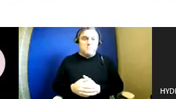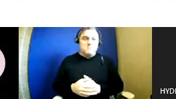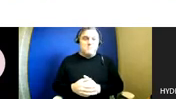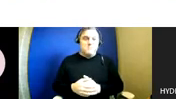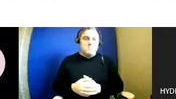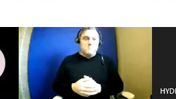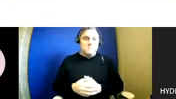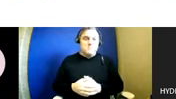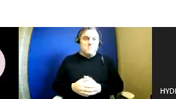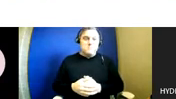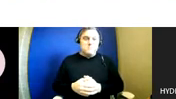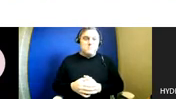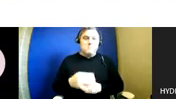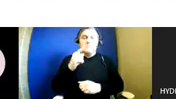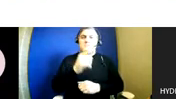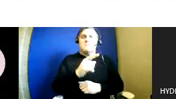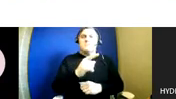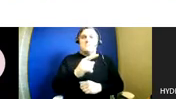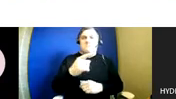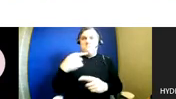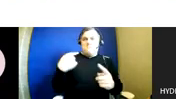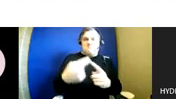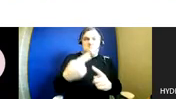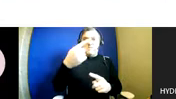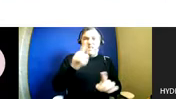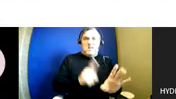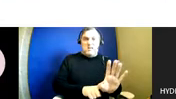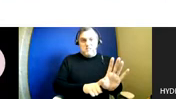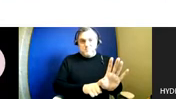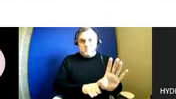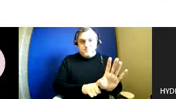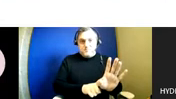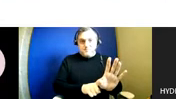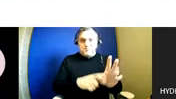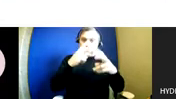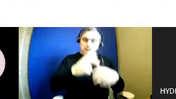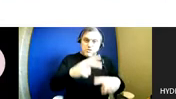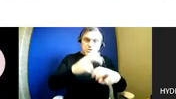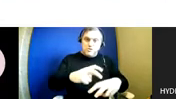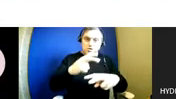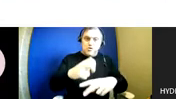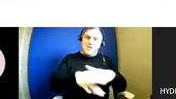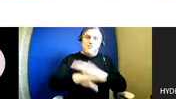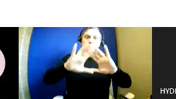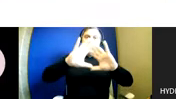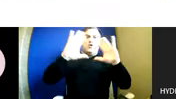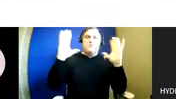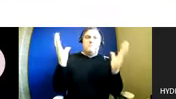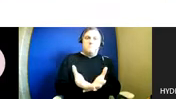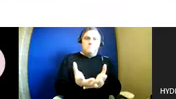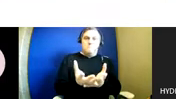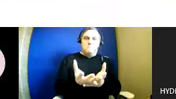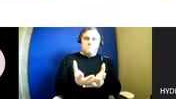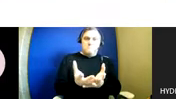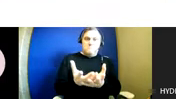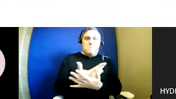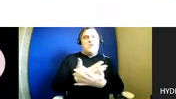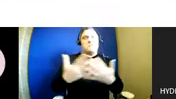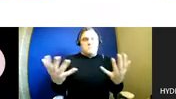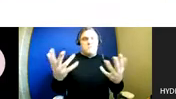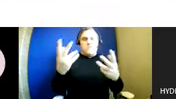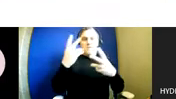you. So over the last year, research scientists across the world have been doing an incredible